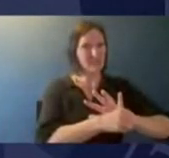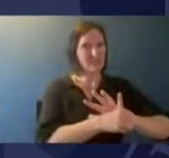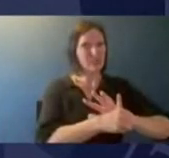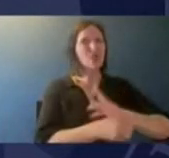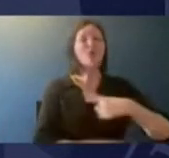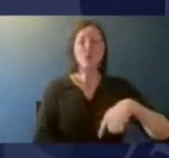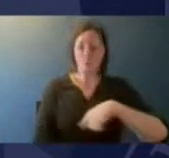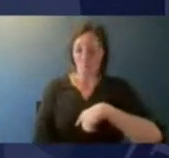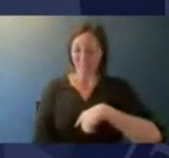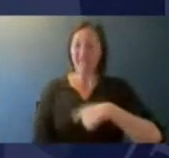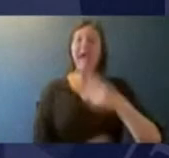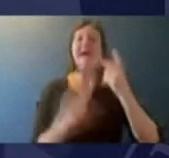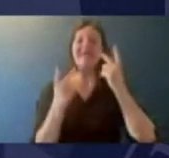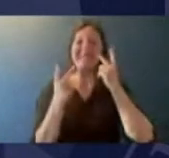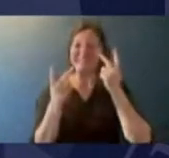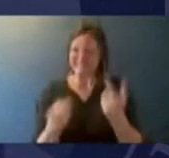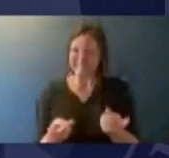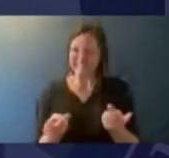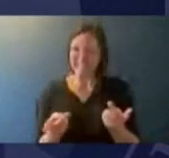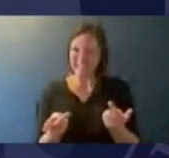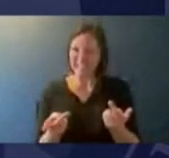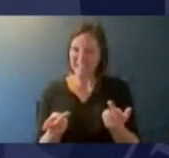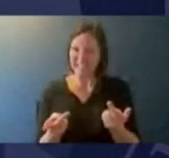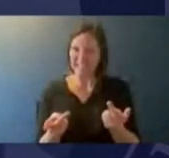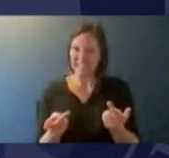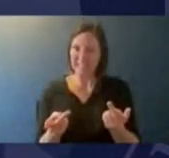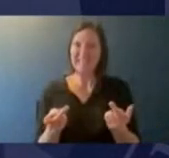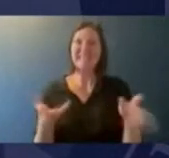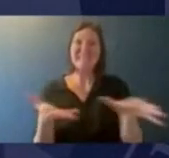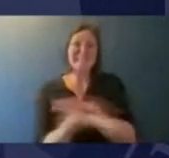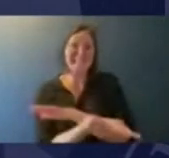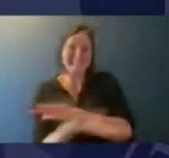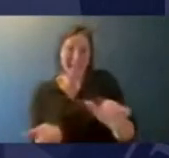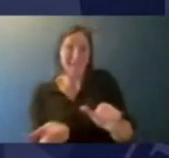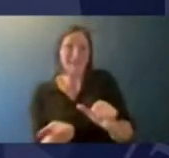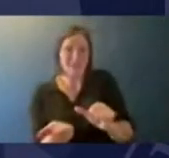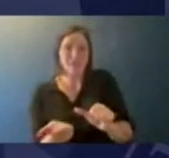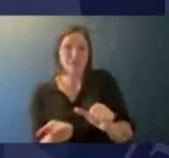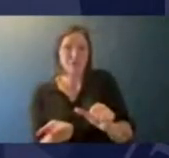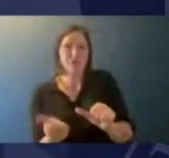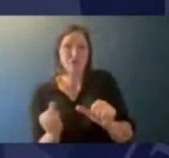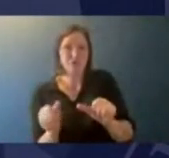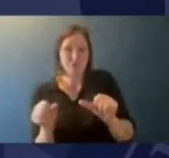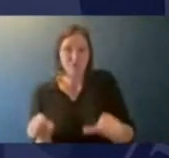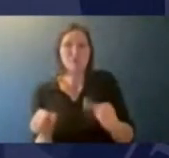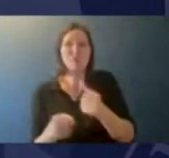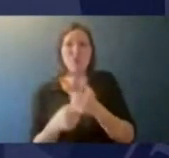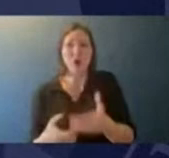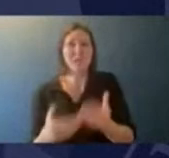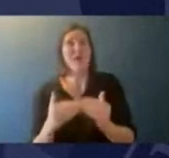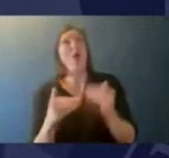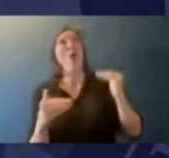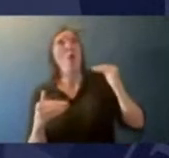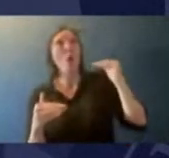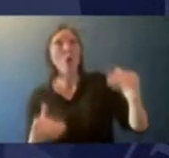We've seen the damage that can be caused by overdependence on countries. This